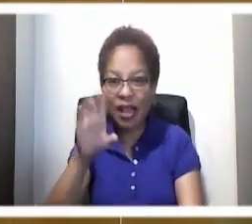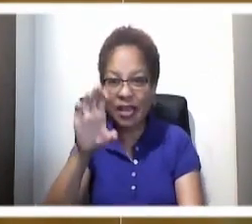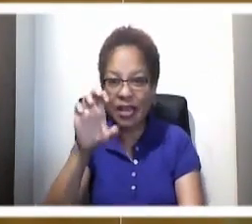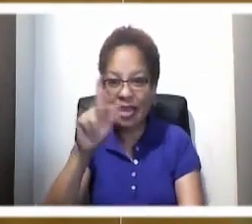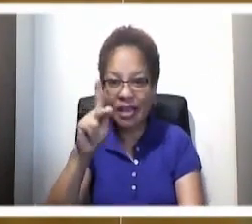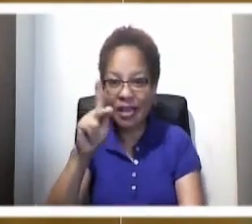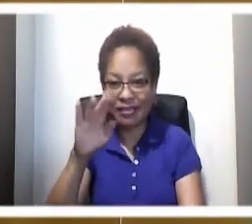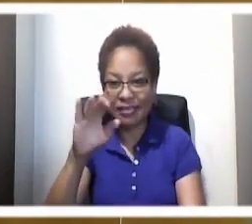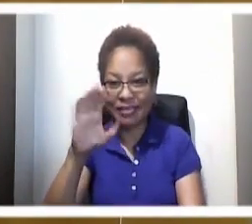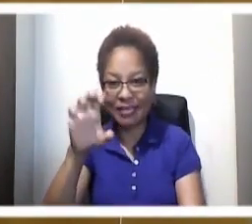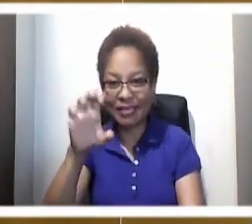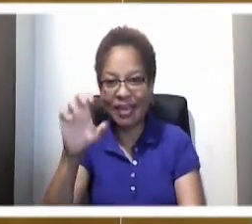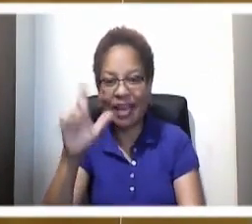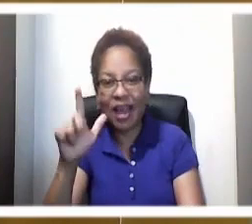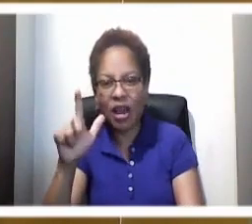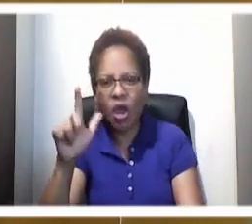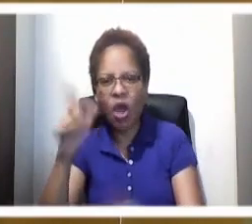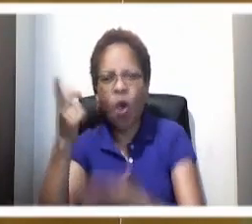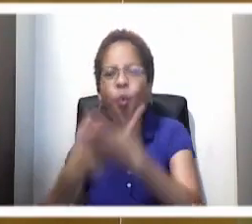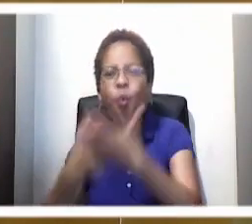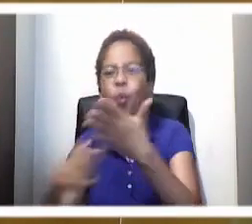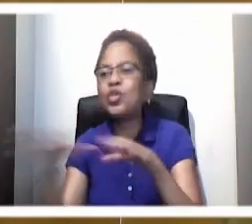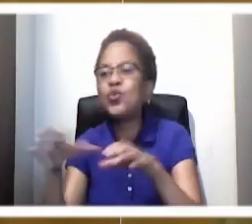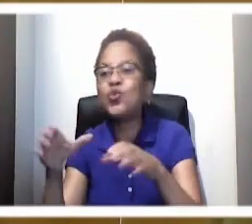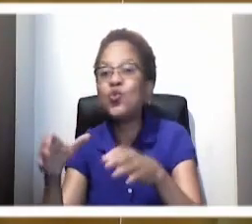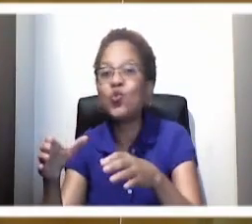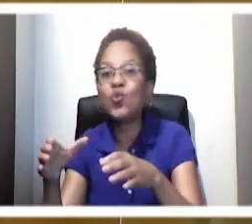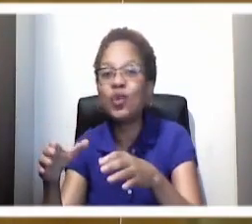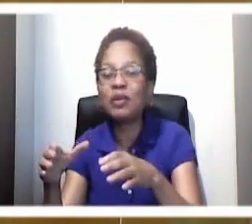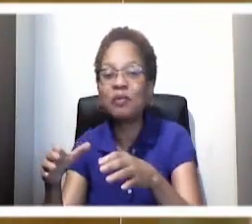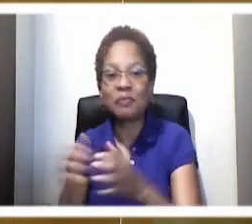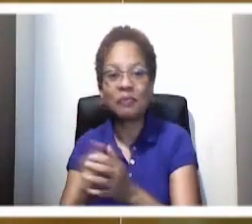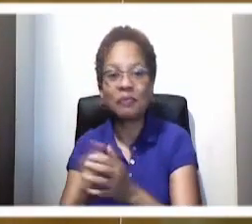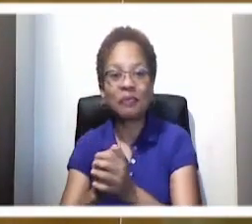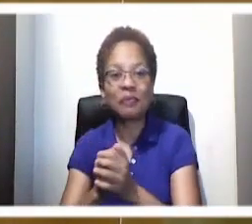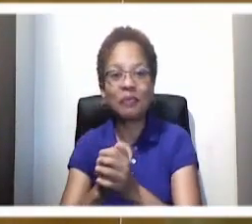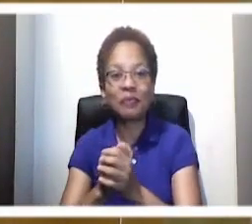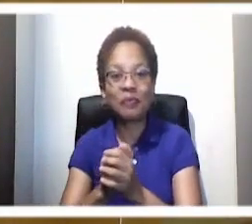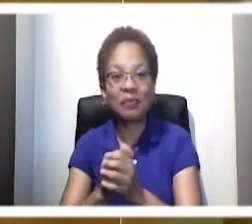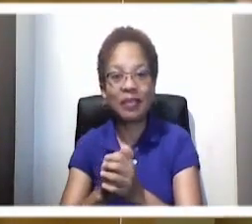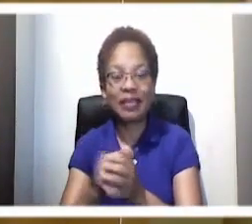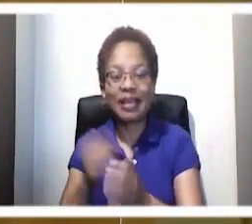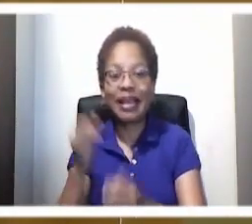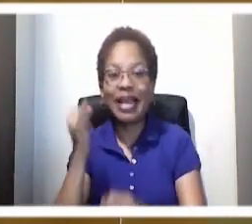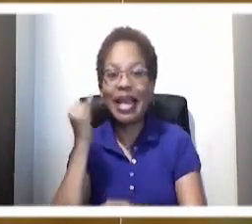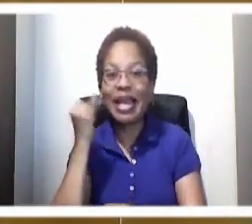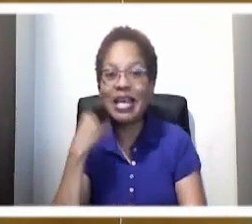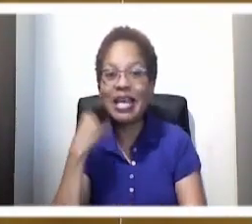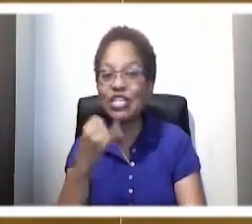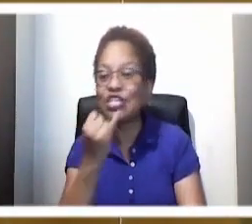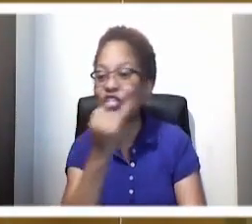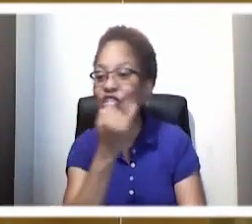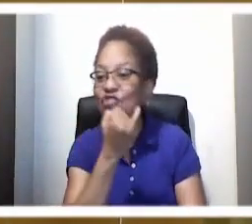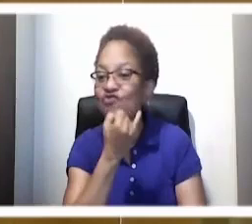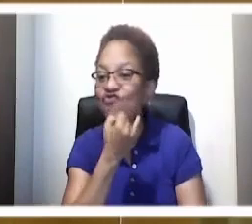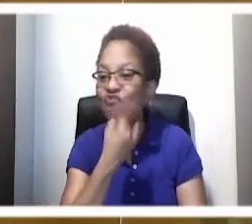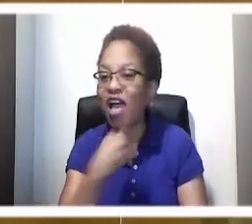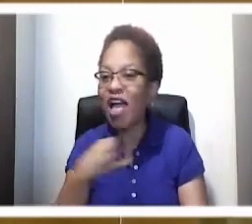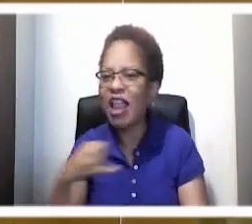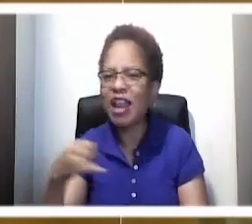horticultural metaphor, Israel presents an allegory of the cedar tree.